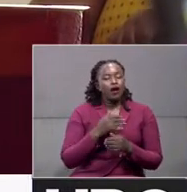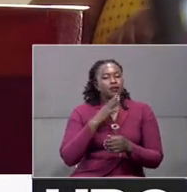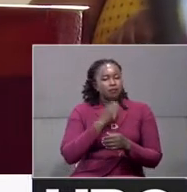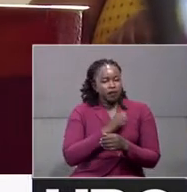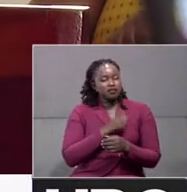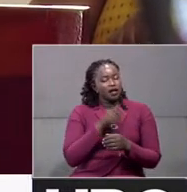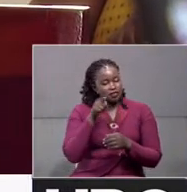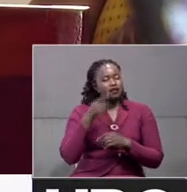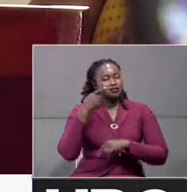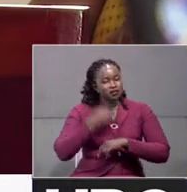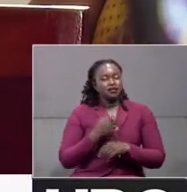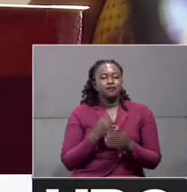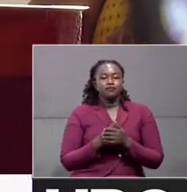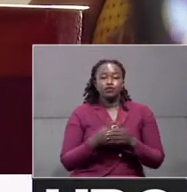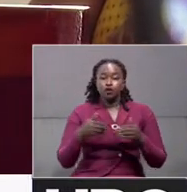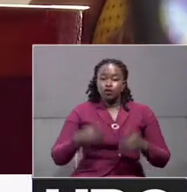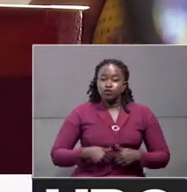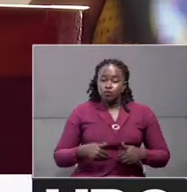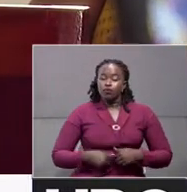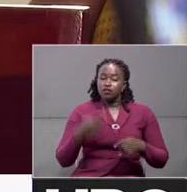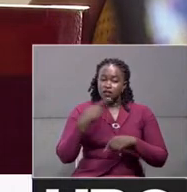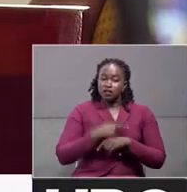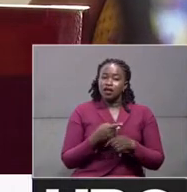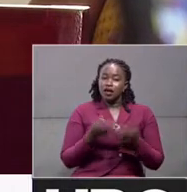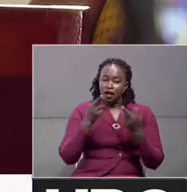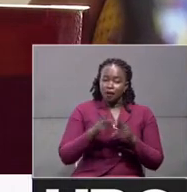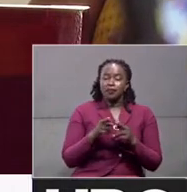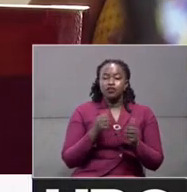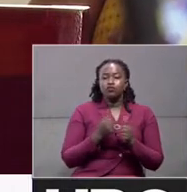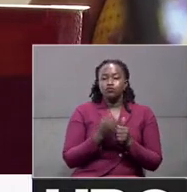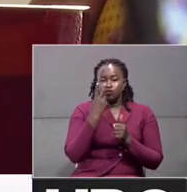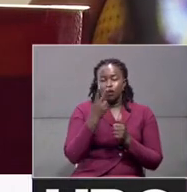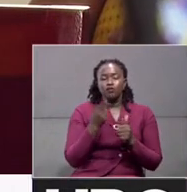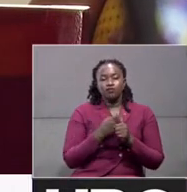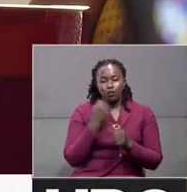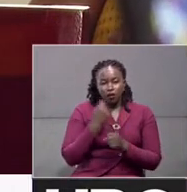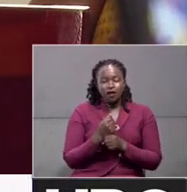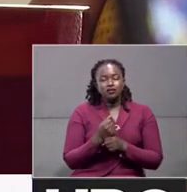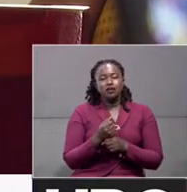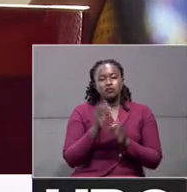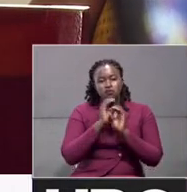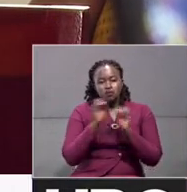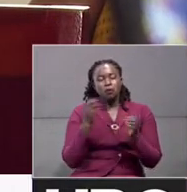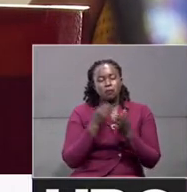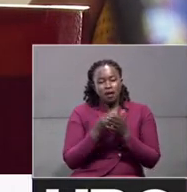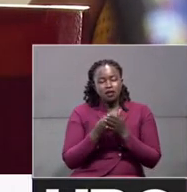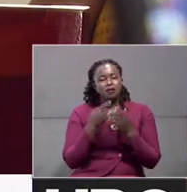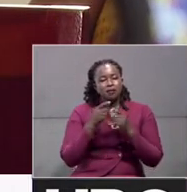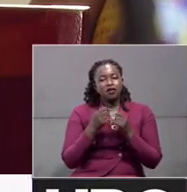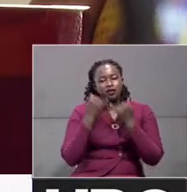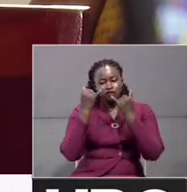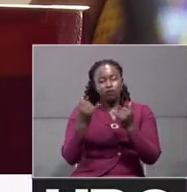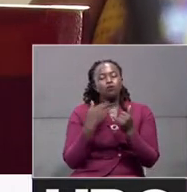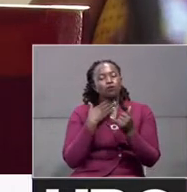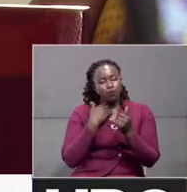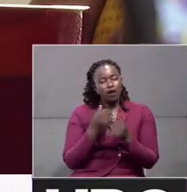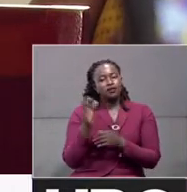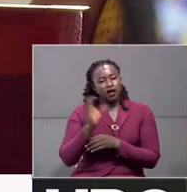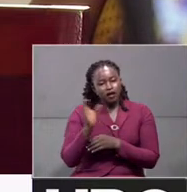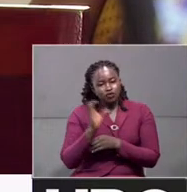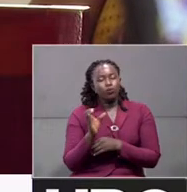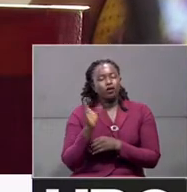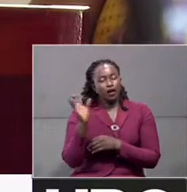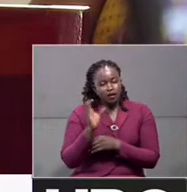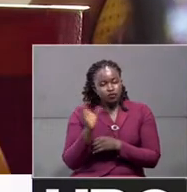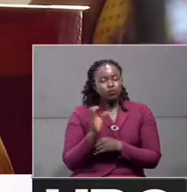is the day. Do you know that you have a Youth Day on 12th August and there are no funds and the youth are telling you we want council. Council